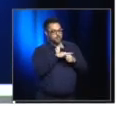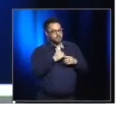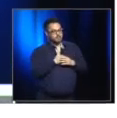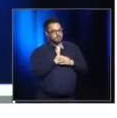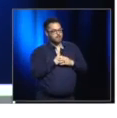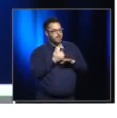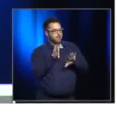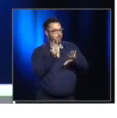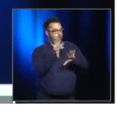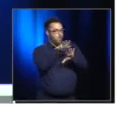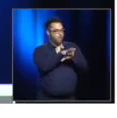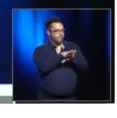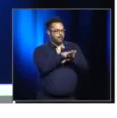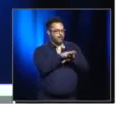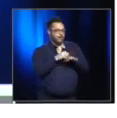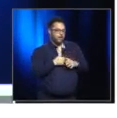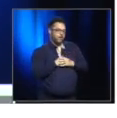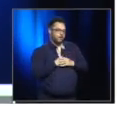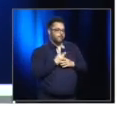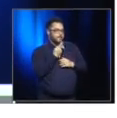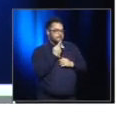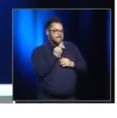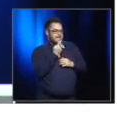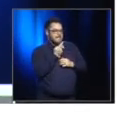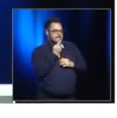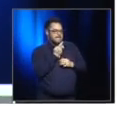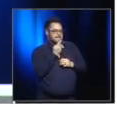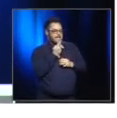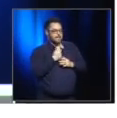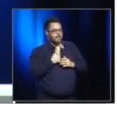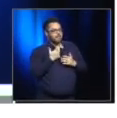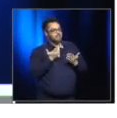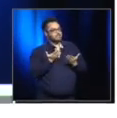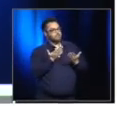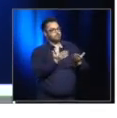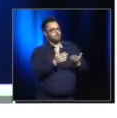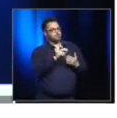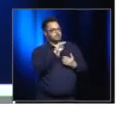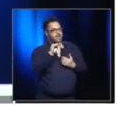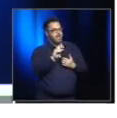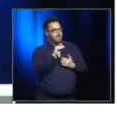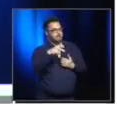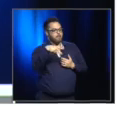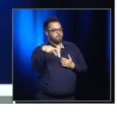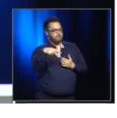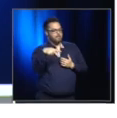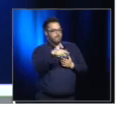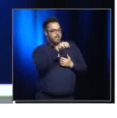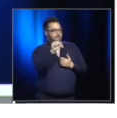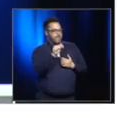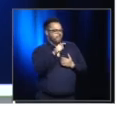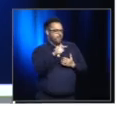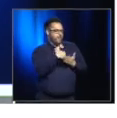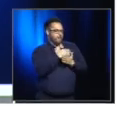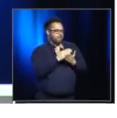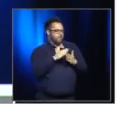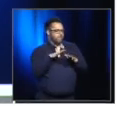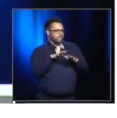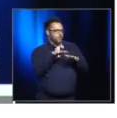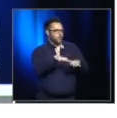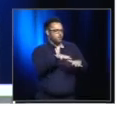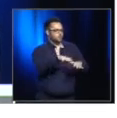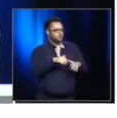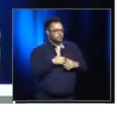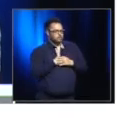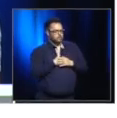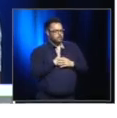on that the pink areas, which are the proposed MPAs within this part of the Southern Ocean, and the brown areas